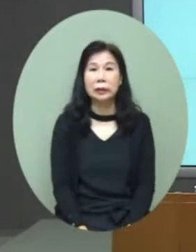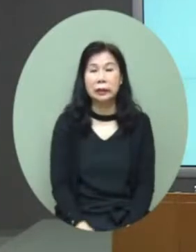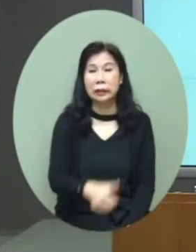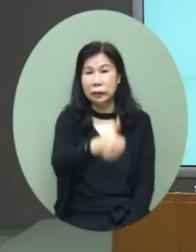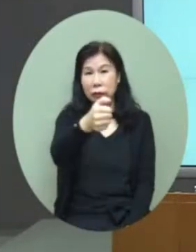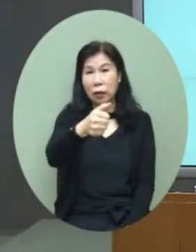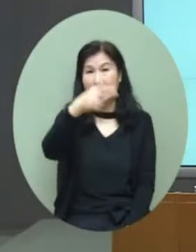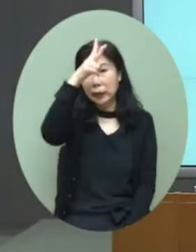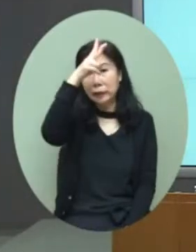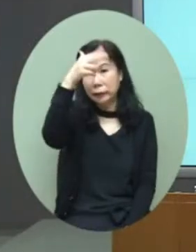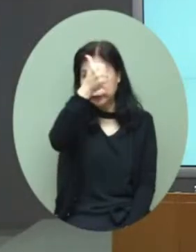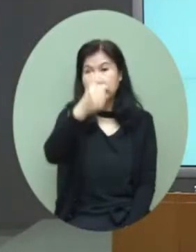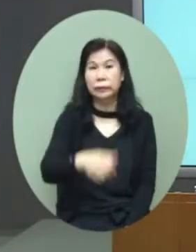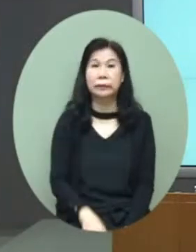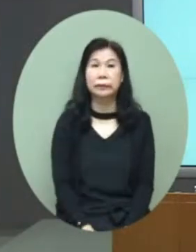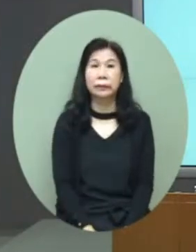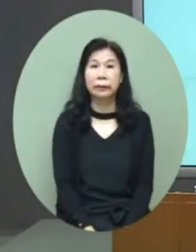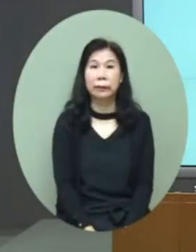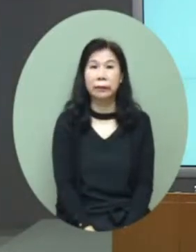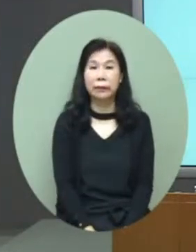Lo.